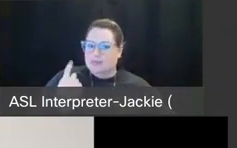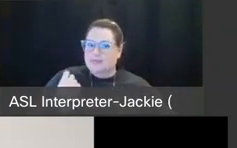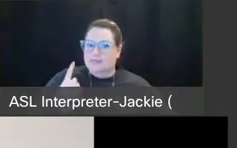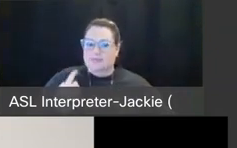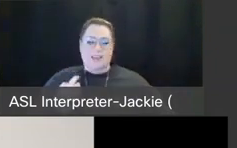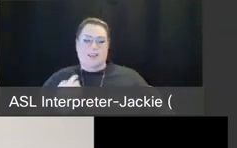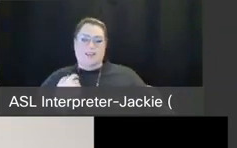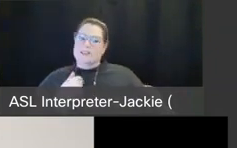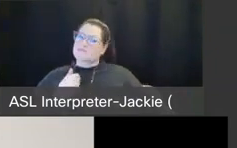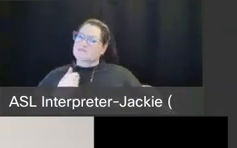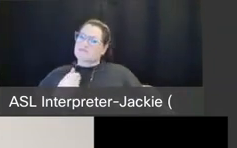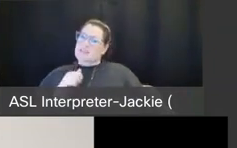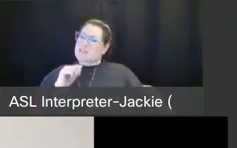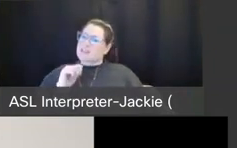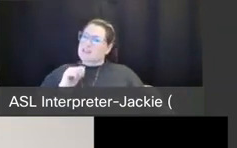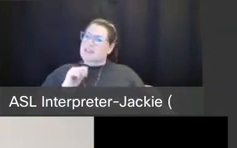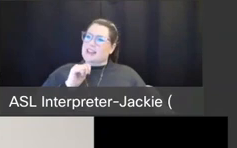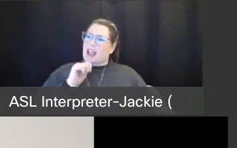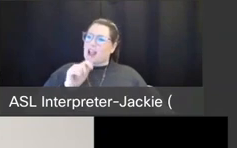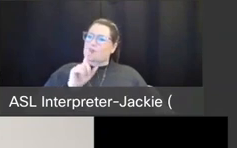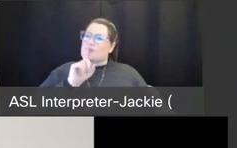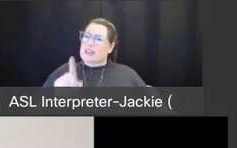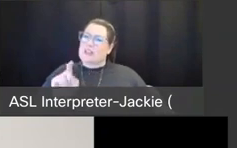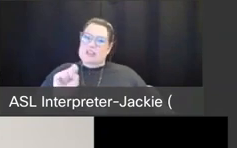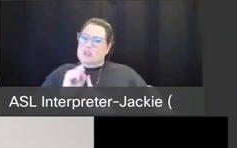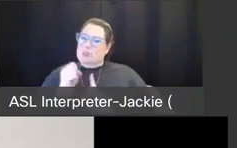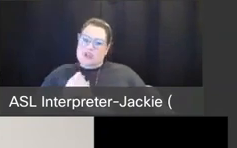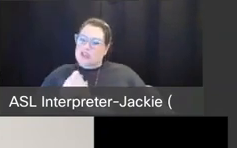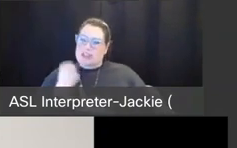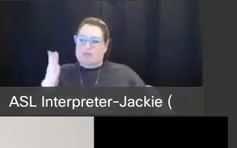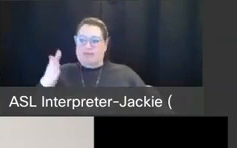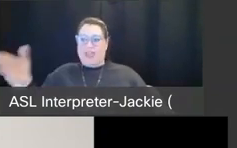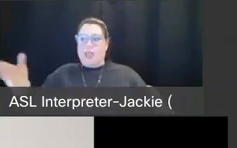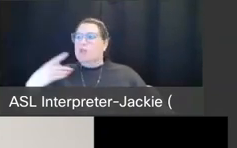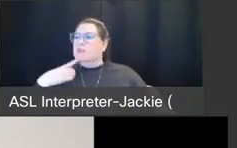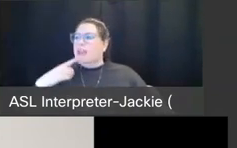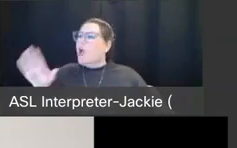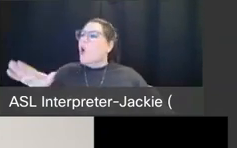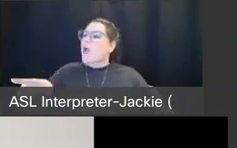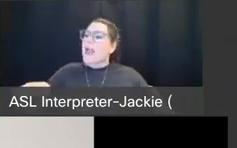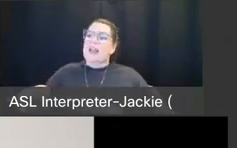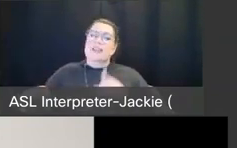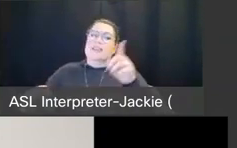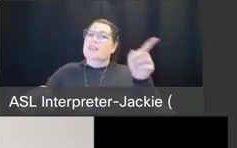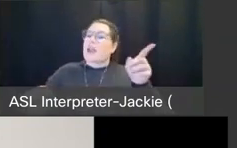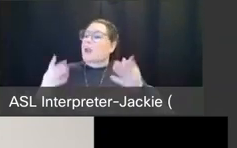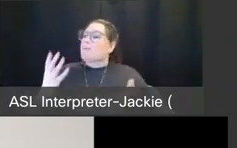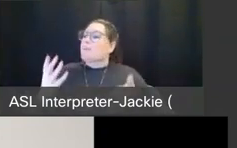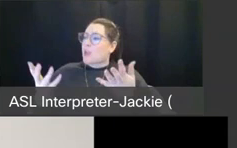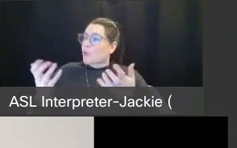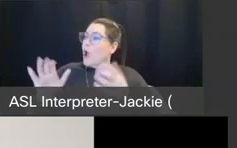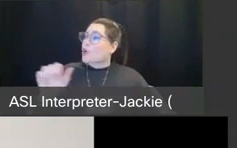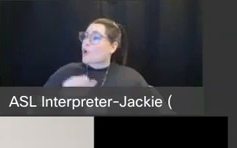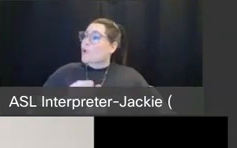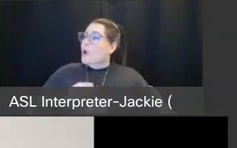that's never really the situation. Your neighbor has not sent them over. And if they say, hey, your neighbor from 2 streets down has sent me over